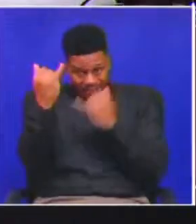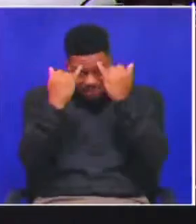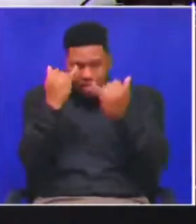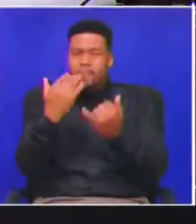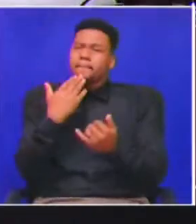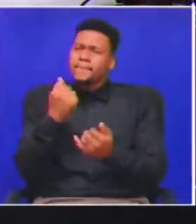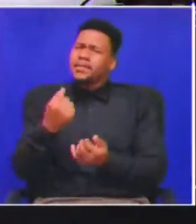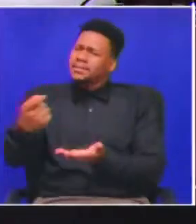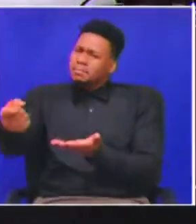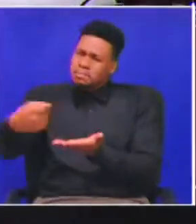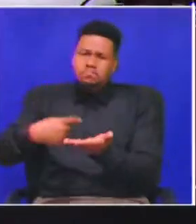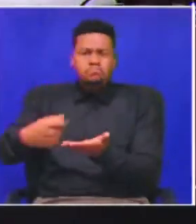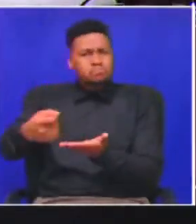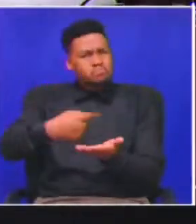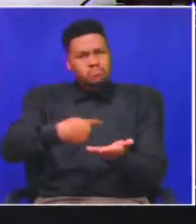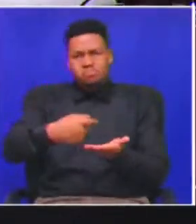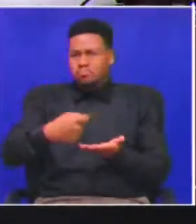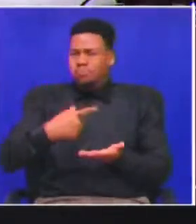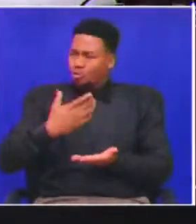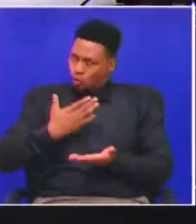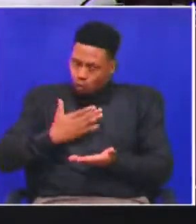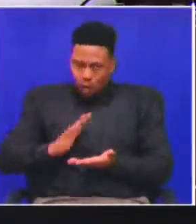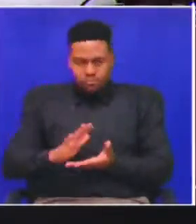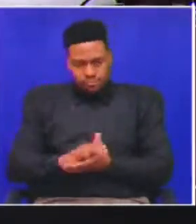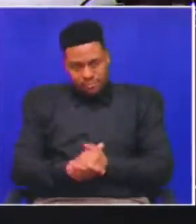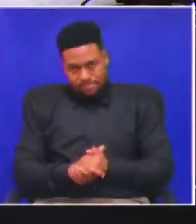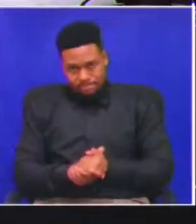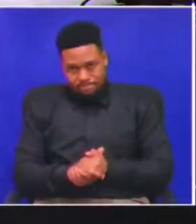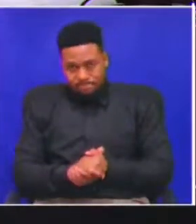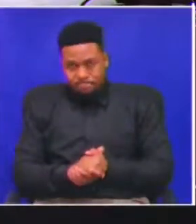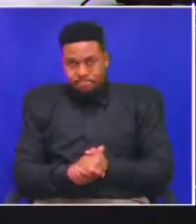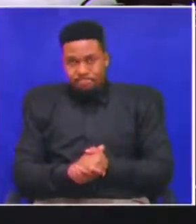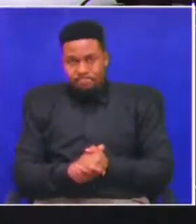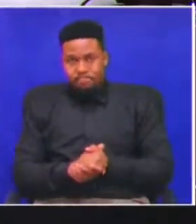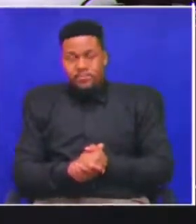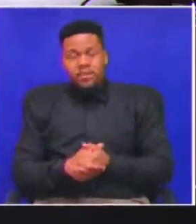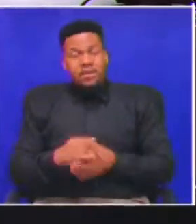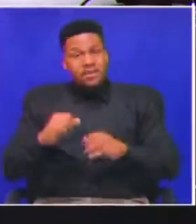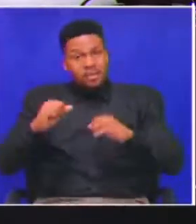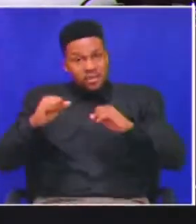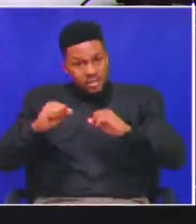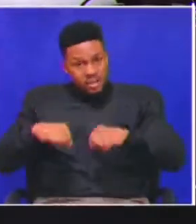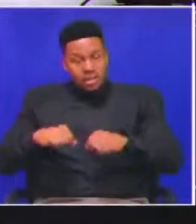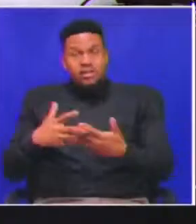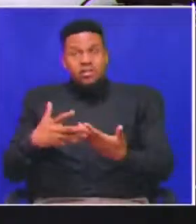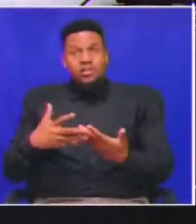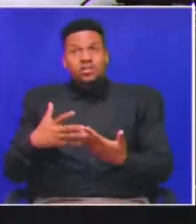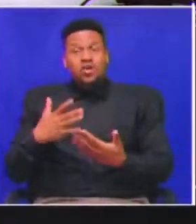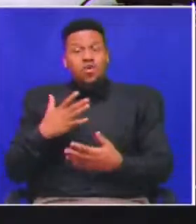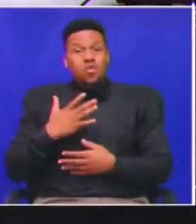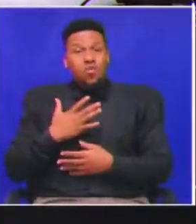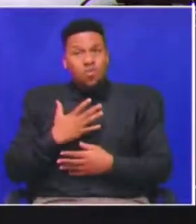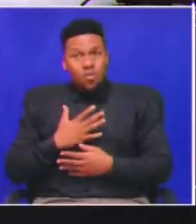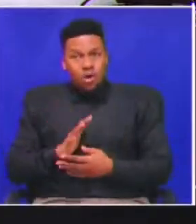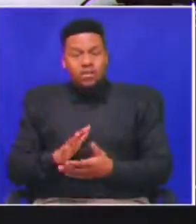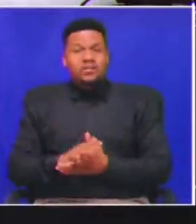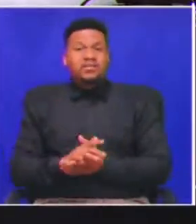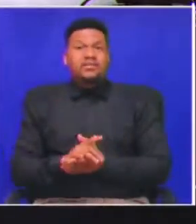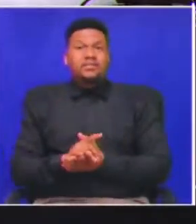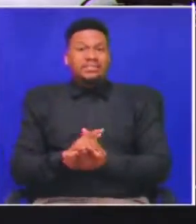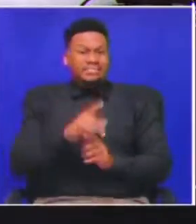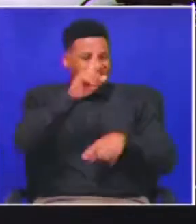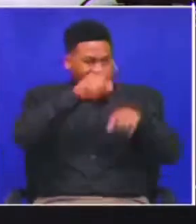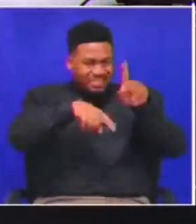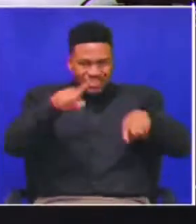fore. Yes, we want the utilization of various